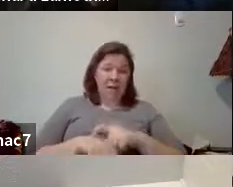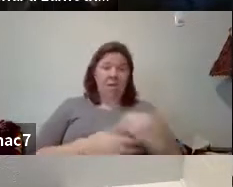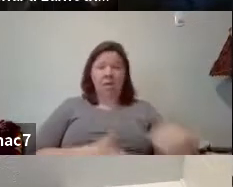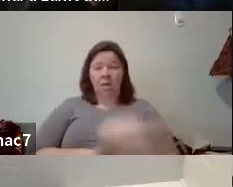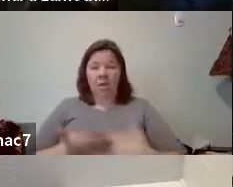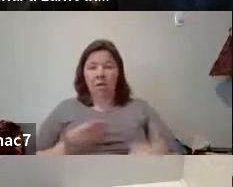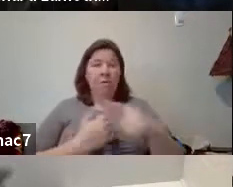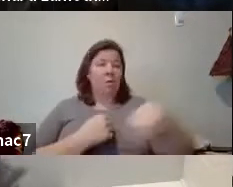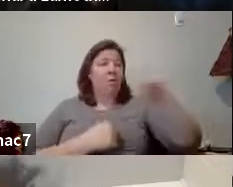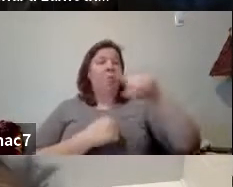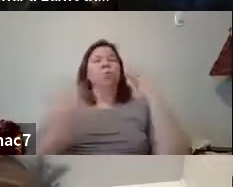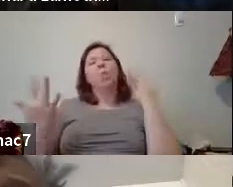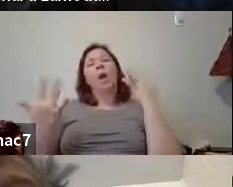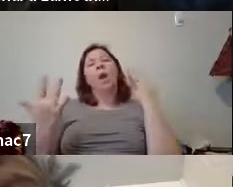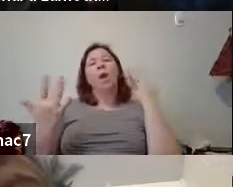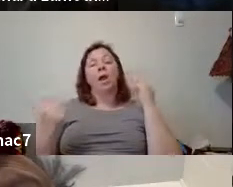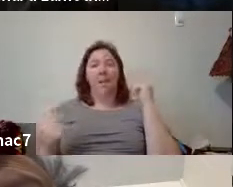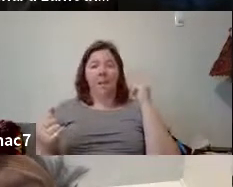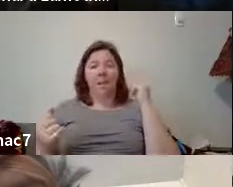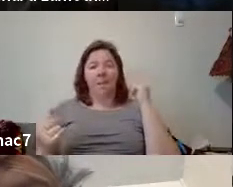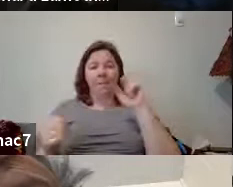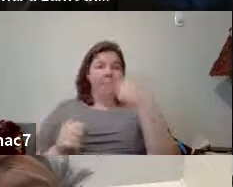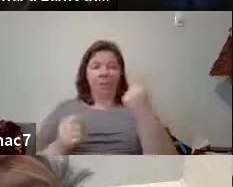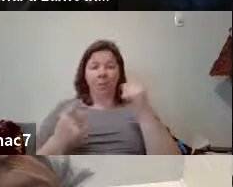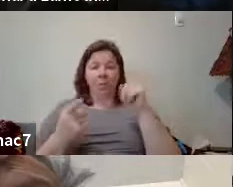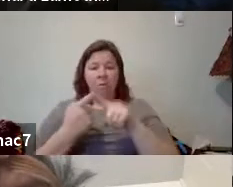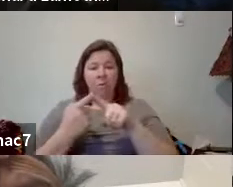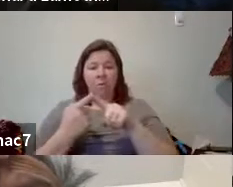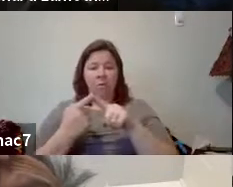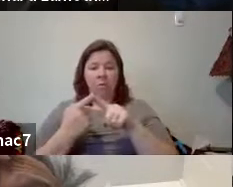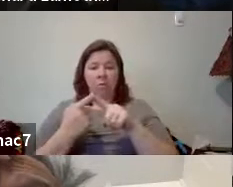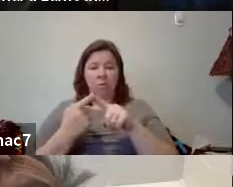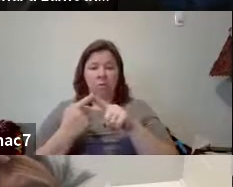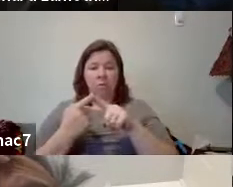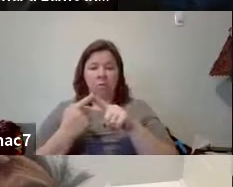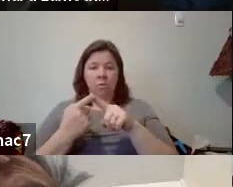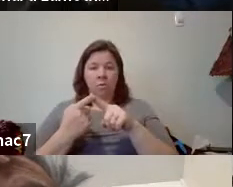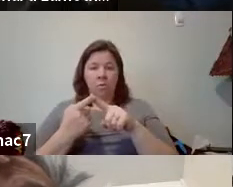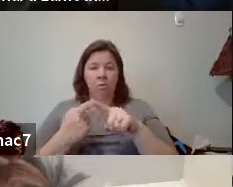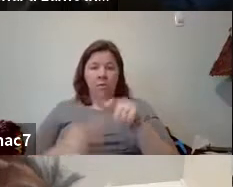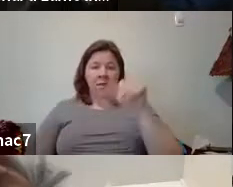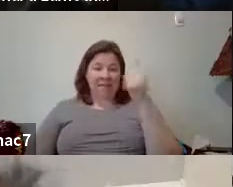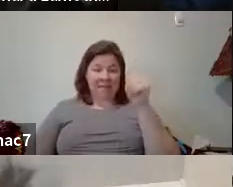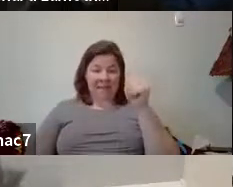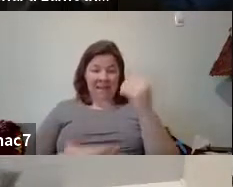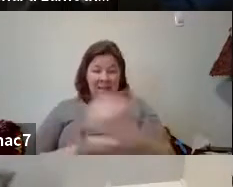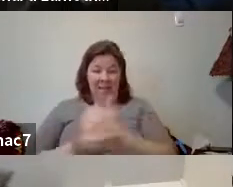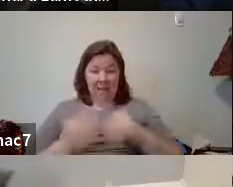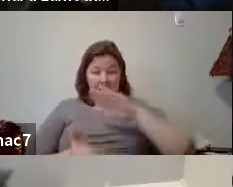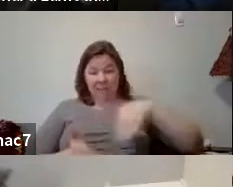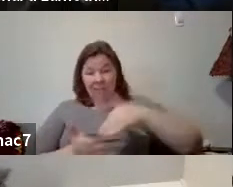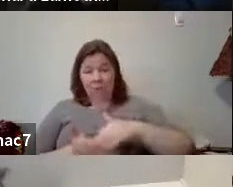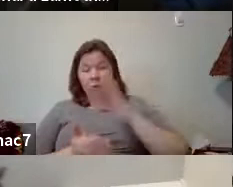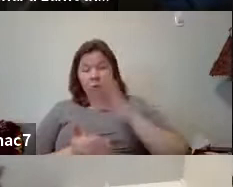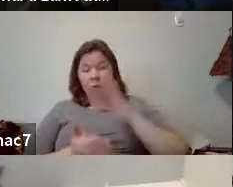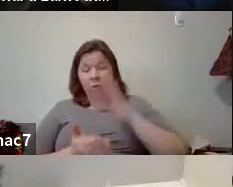income of those who wait. It only goes to reckon that if you have 10 income centers, when you start something, you're going